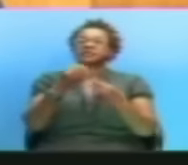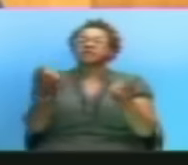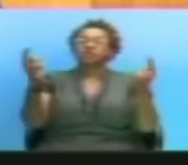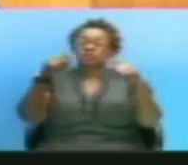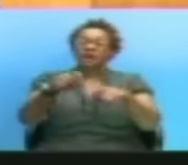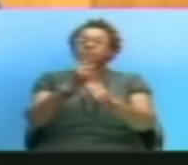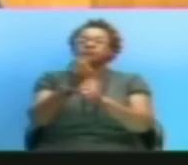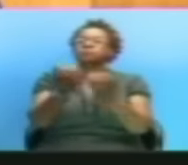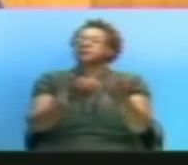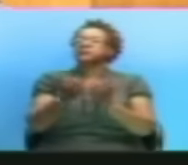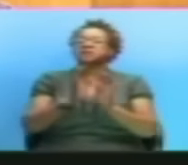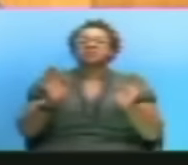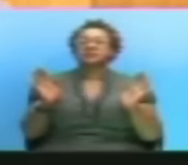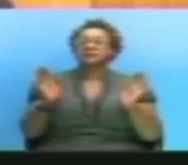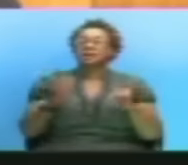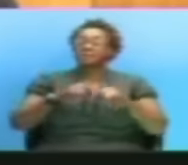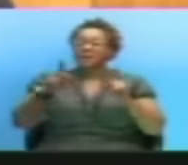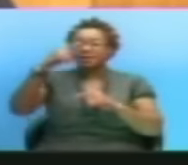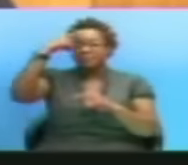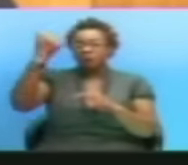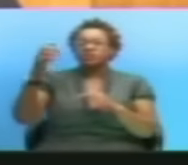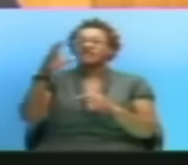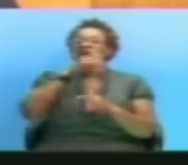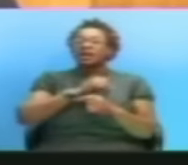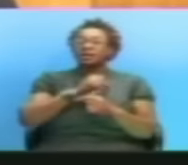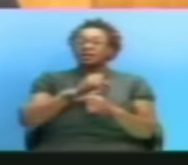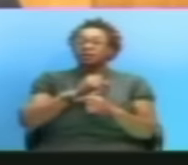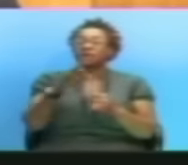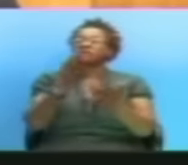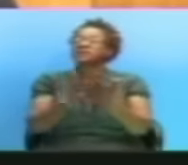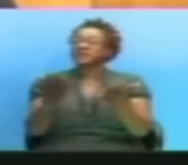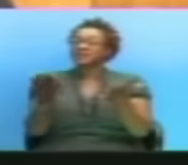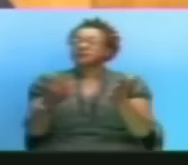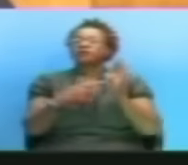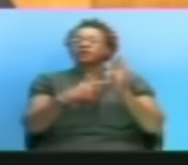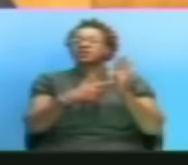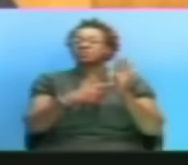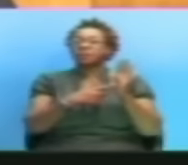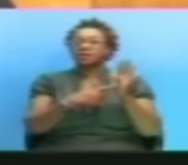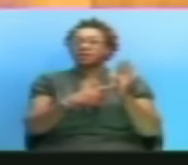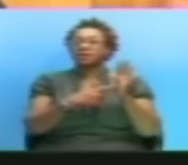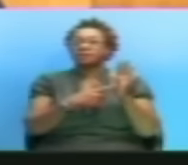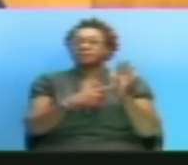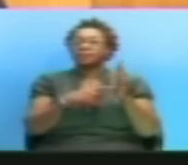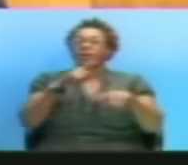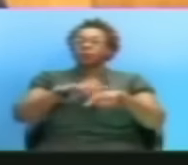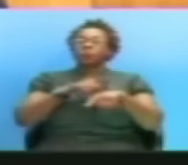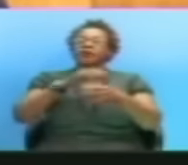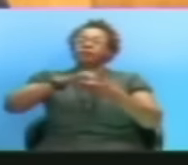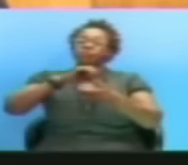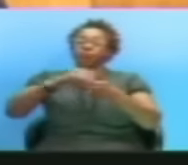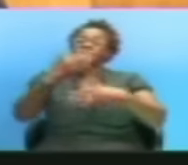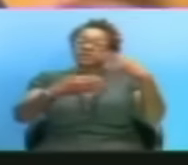and do business. But because of the lack of facilities, for example, when Buru Buru was